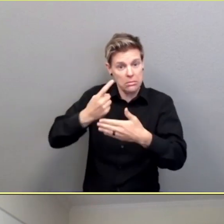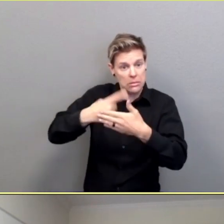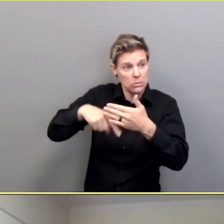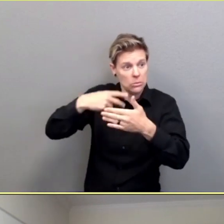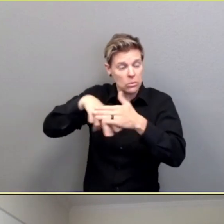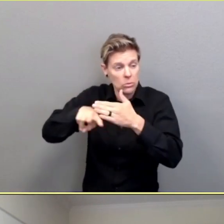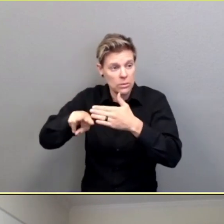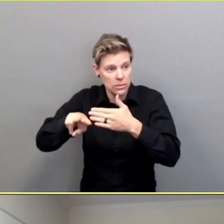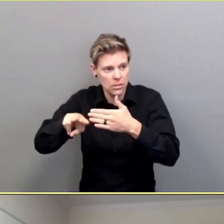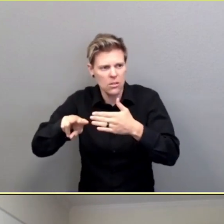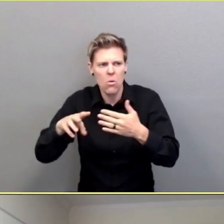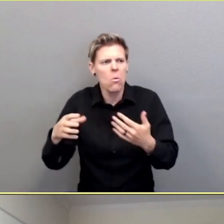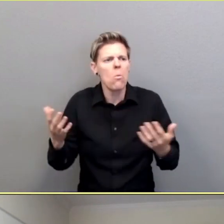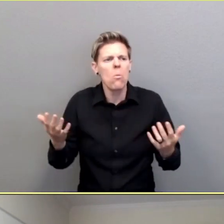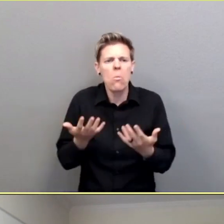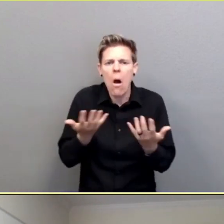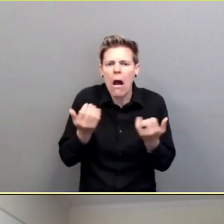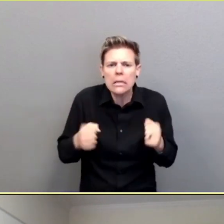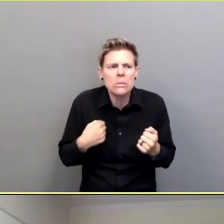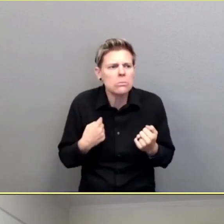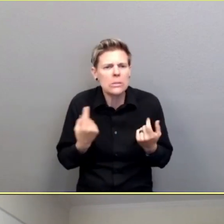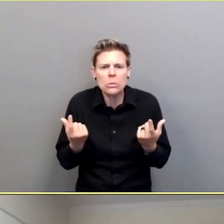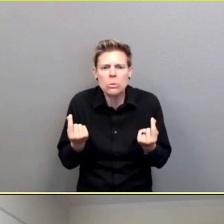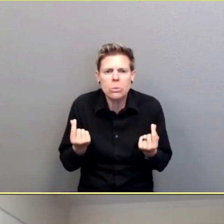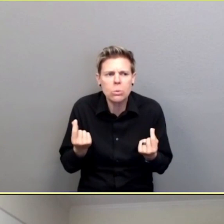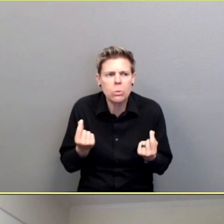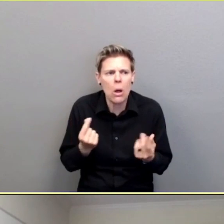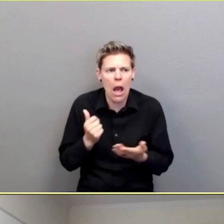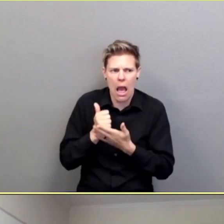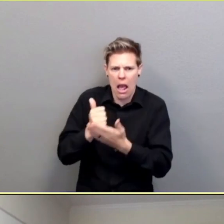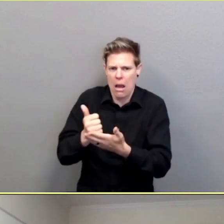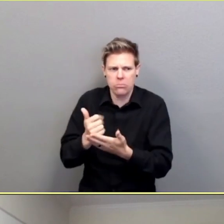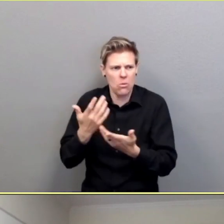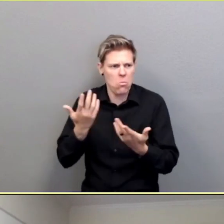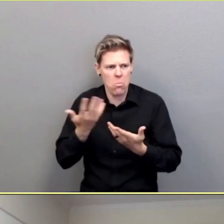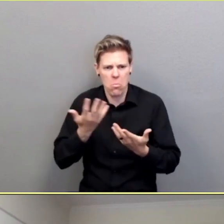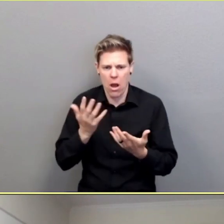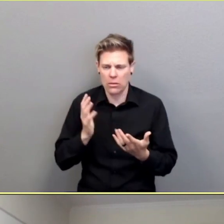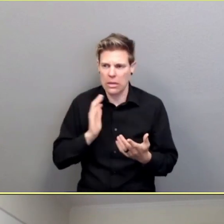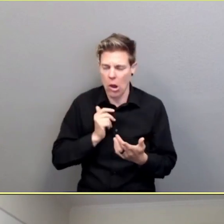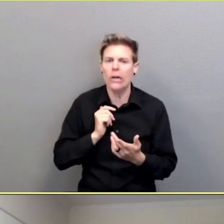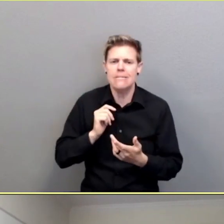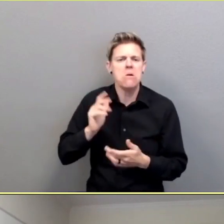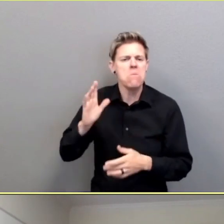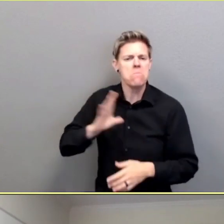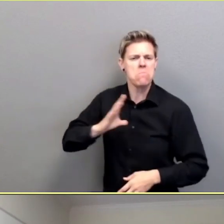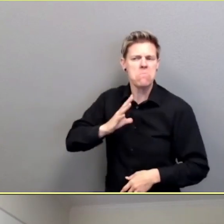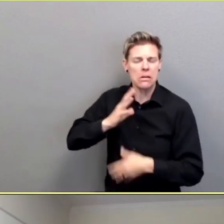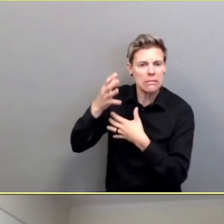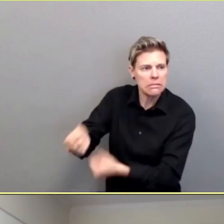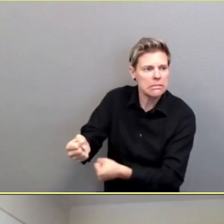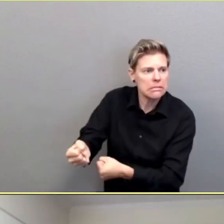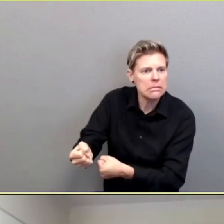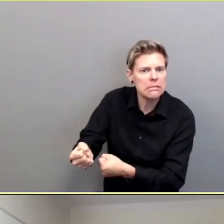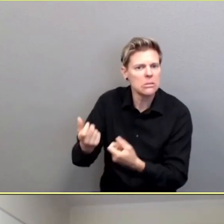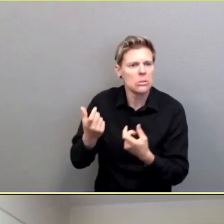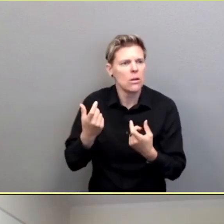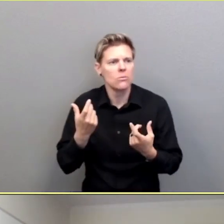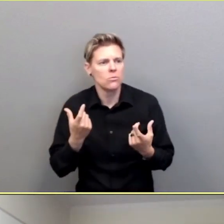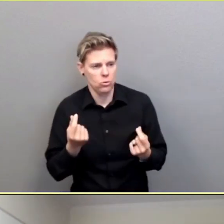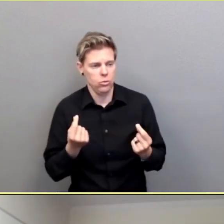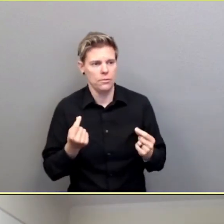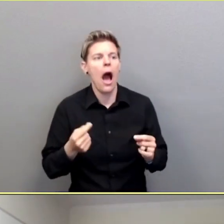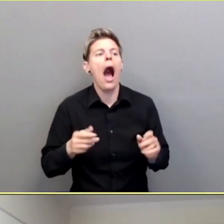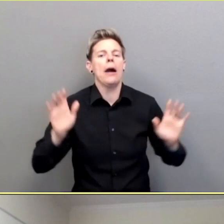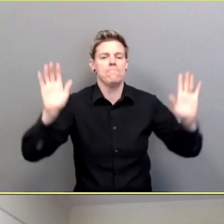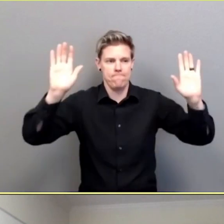Well, as an epidemiologist, I try not to predict the future. I try to look at the information in front of